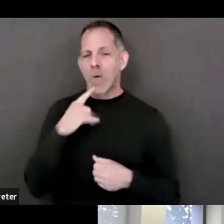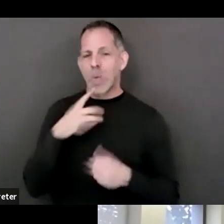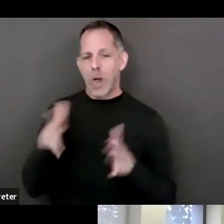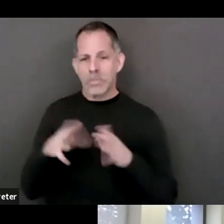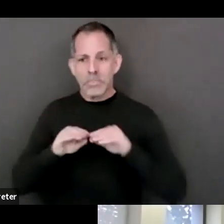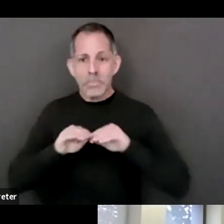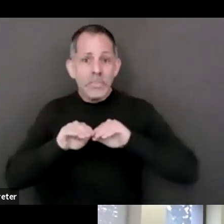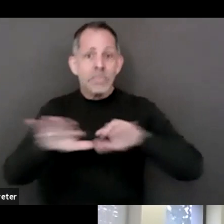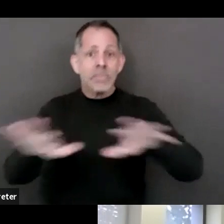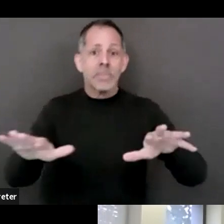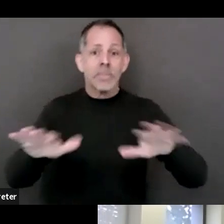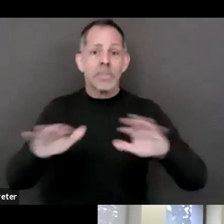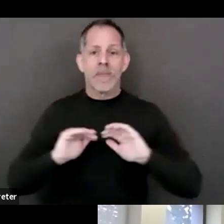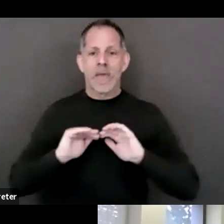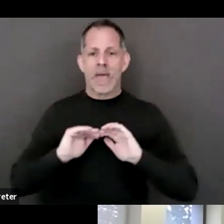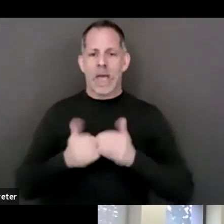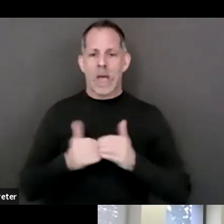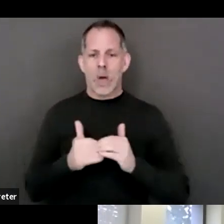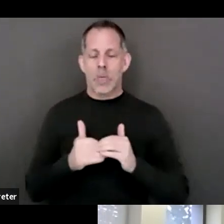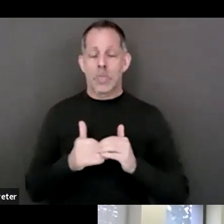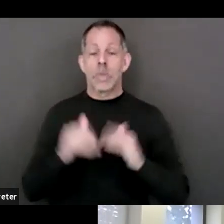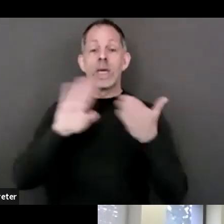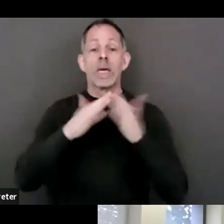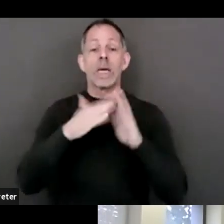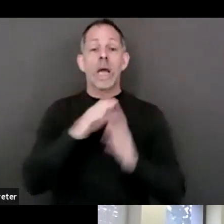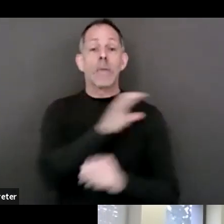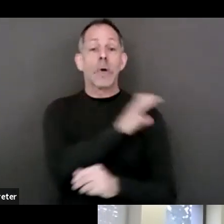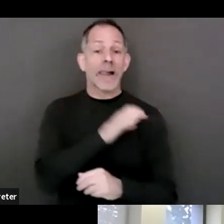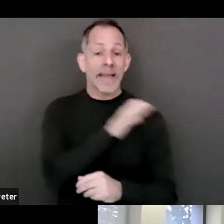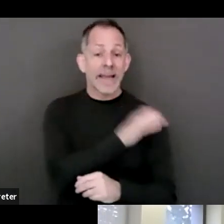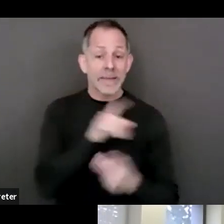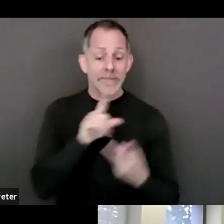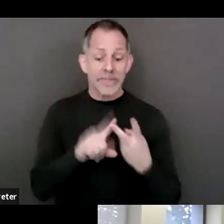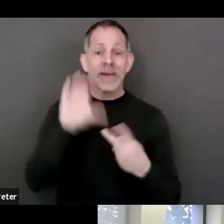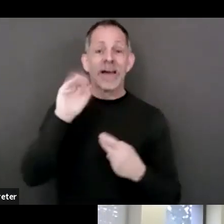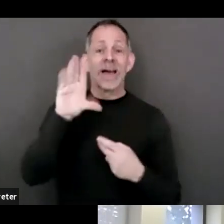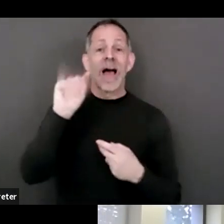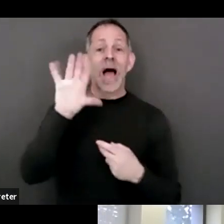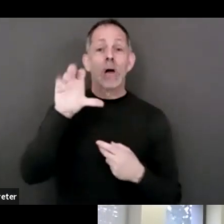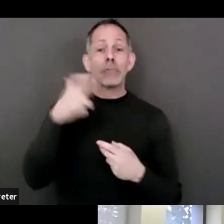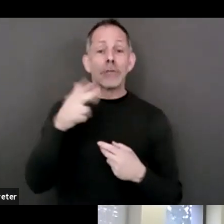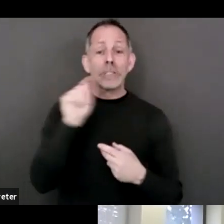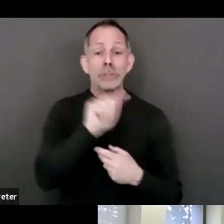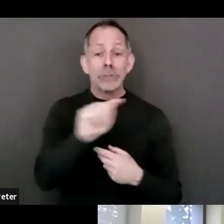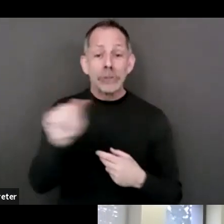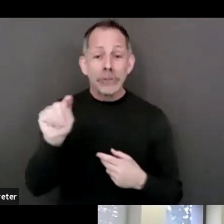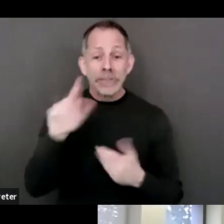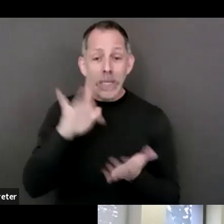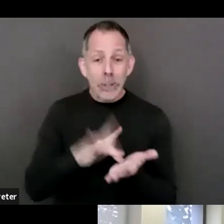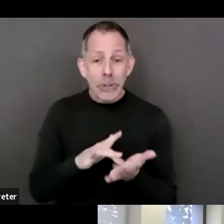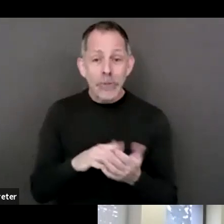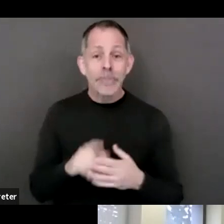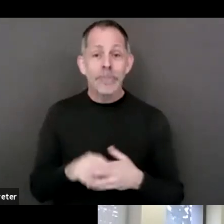clinics or outreach efforts that Director Biermann and Shawneri